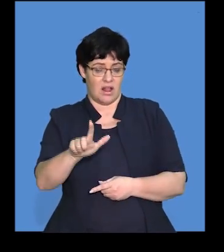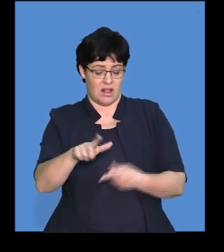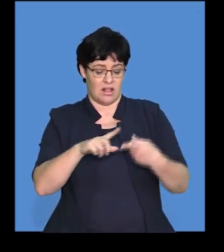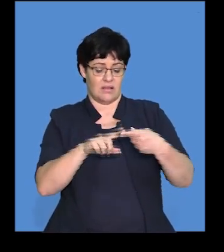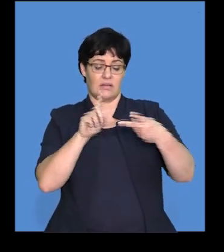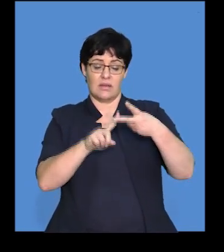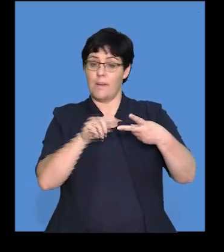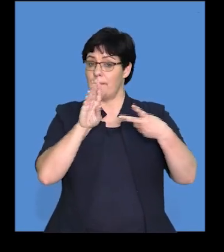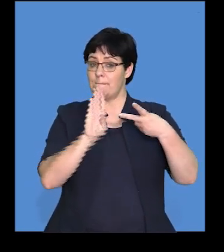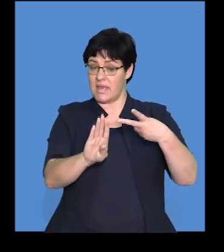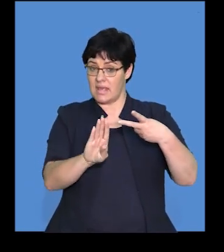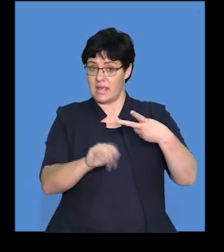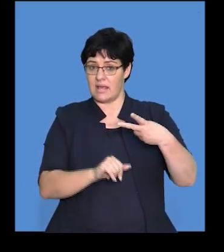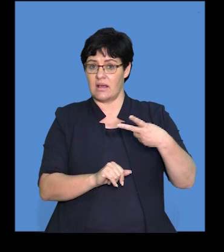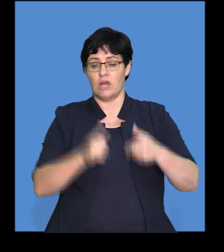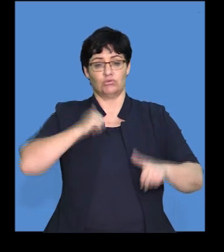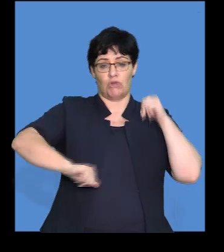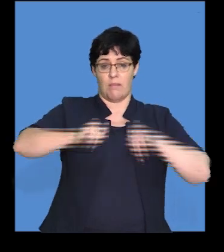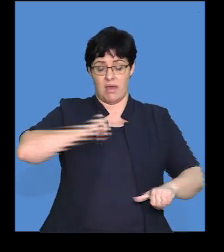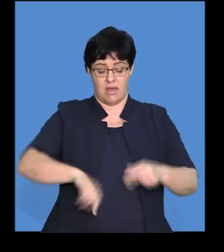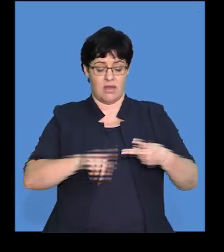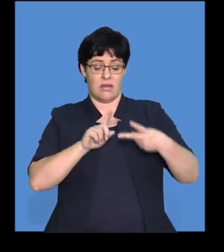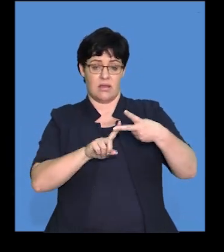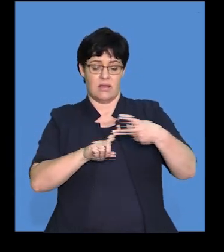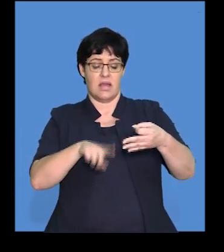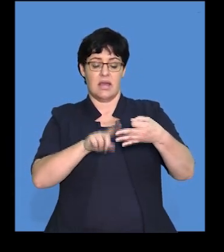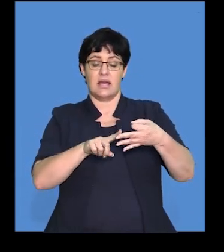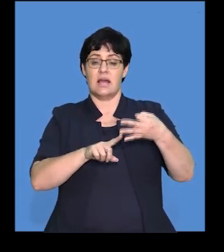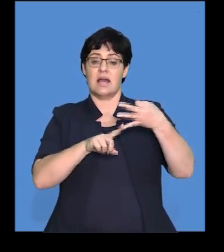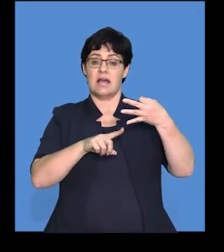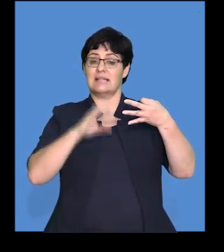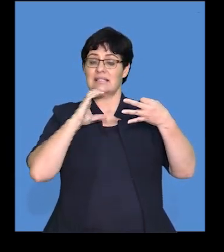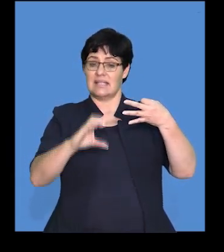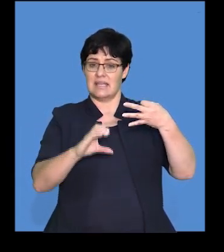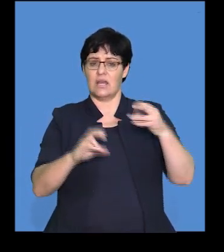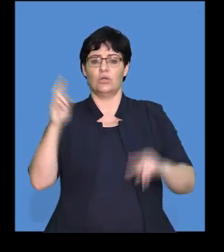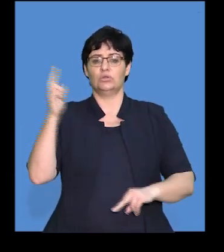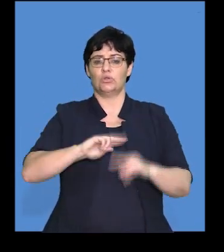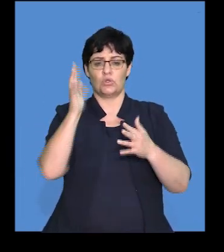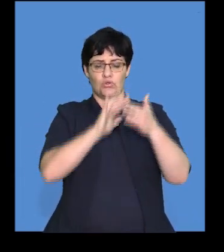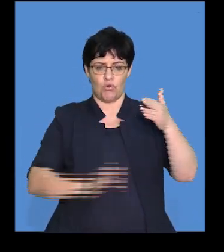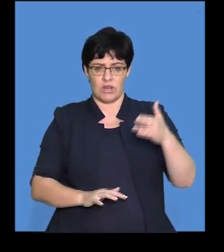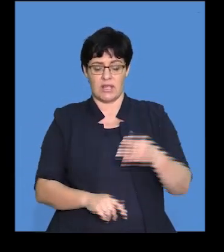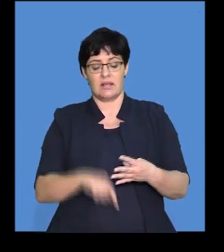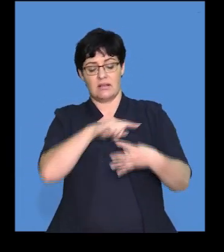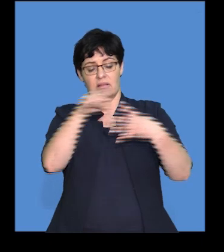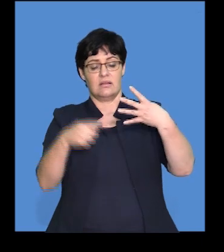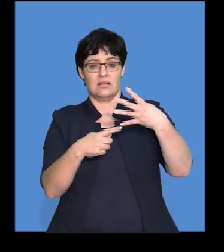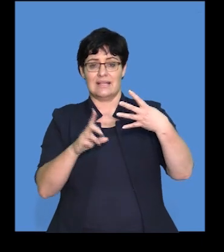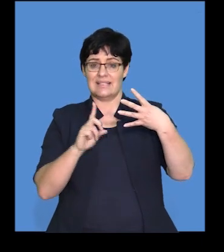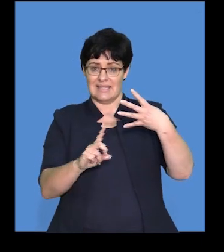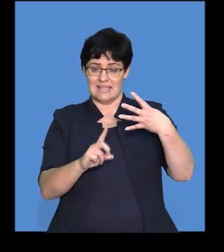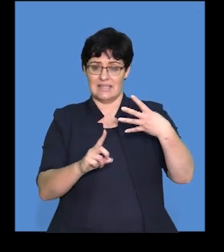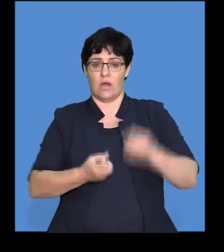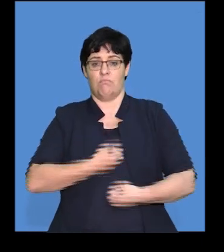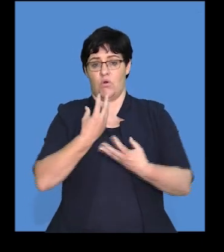novel. You've got section B, which is your drama. Your section C are your short stories, and section